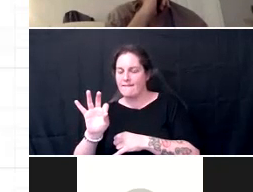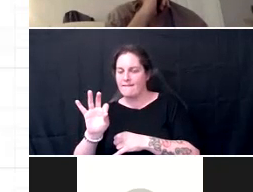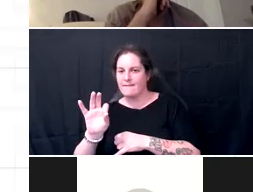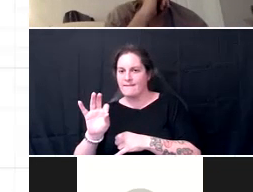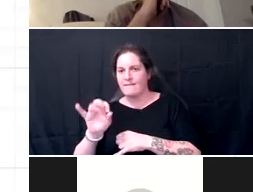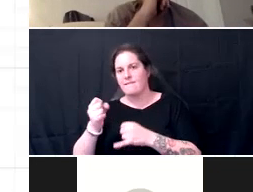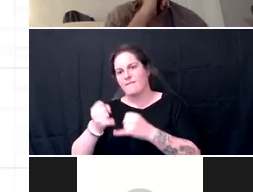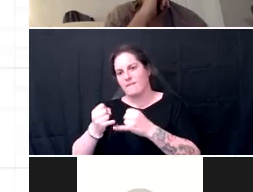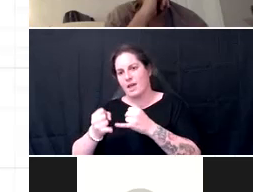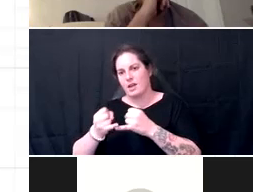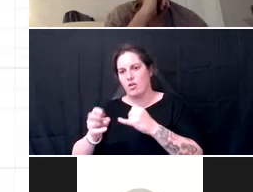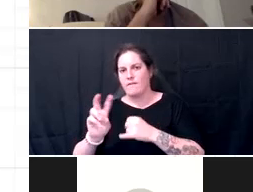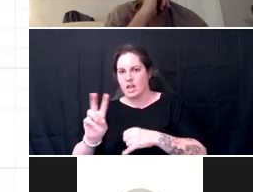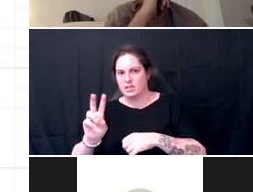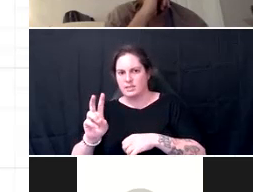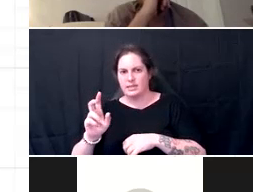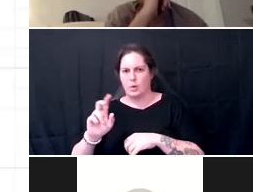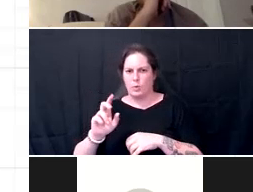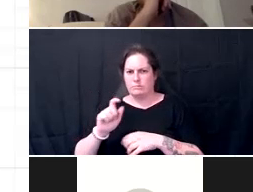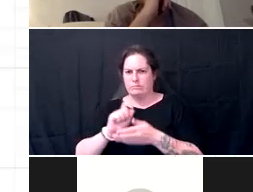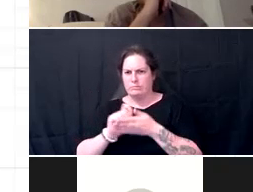I make it so big there,